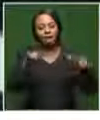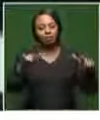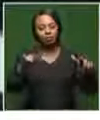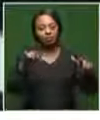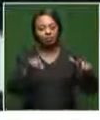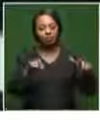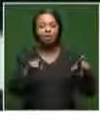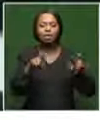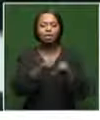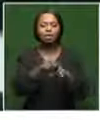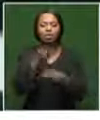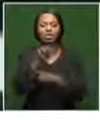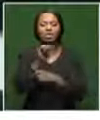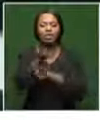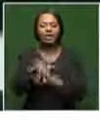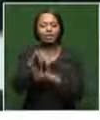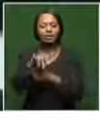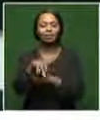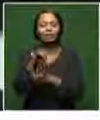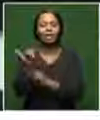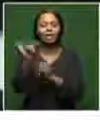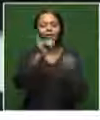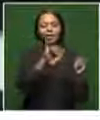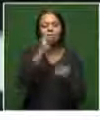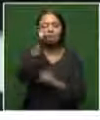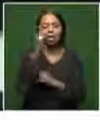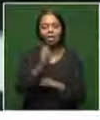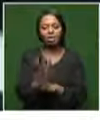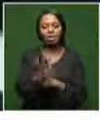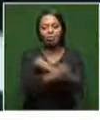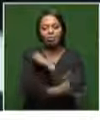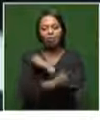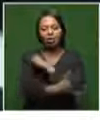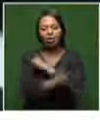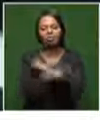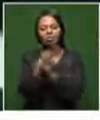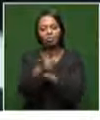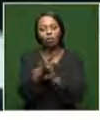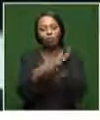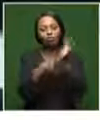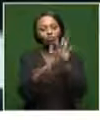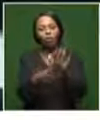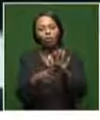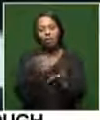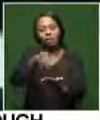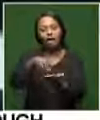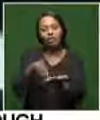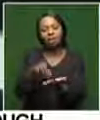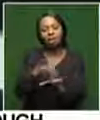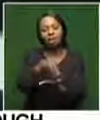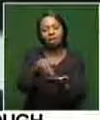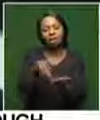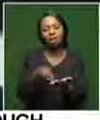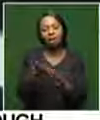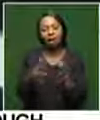in 2019, I was invited in Kenya, Mombasa to exhibit the crossword puzzle. Okay. So that's when I got inspiration